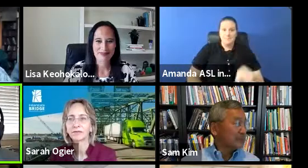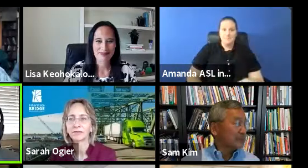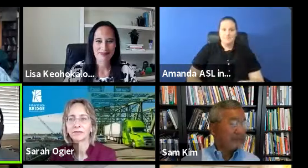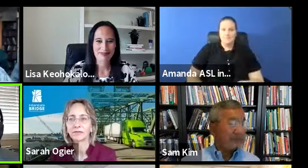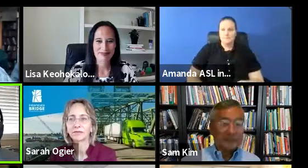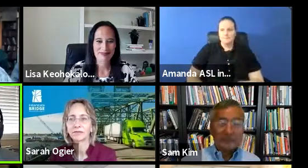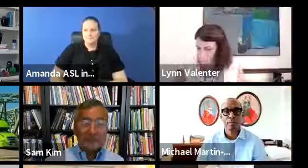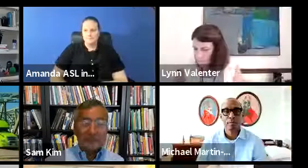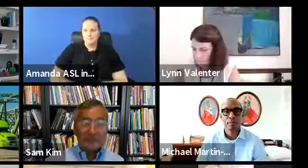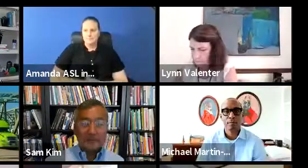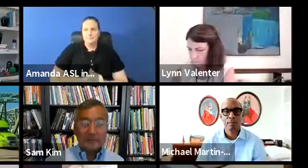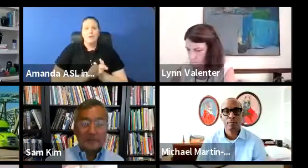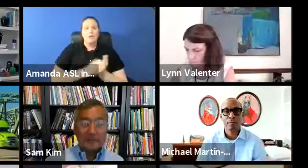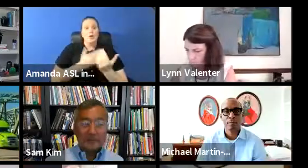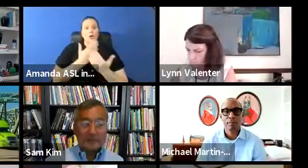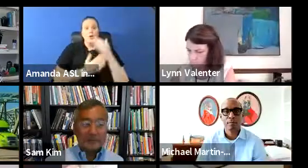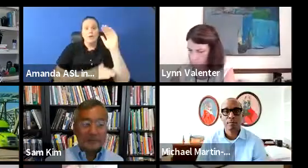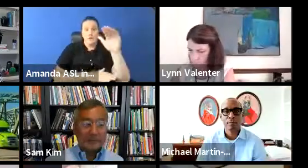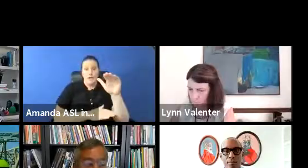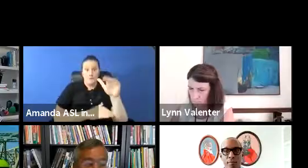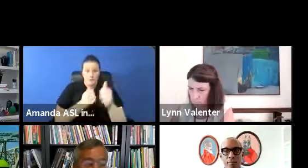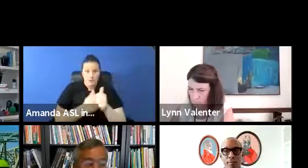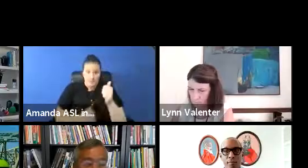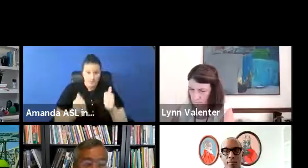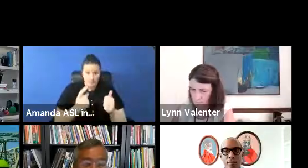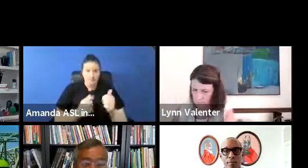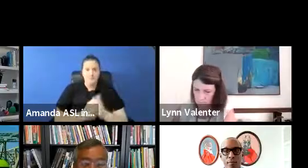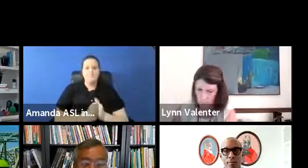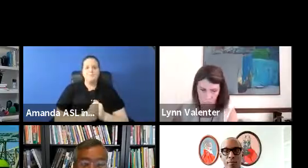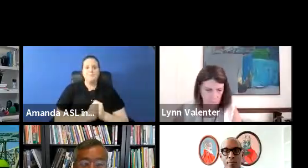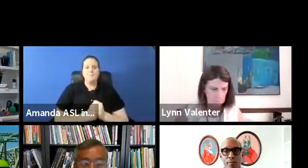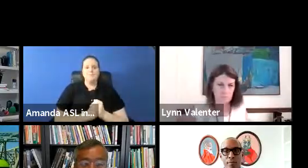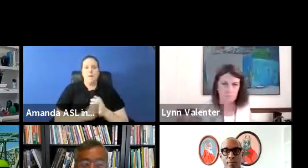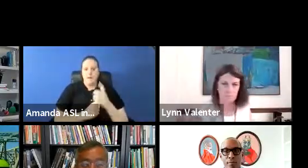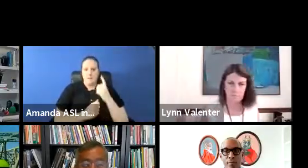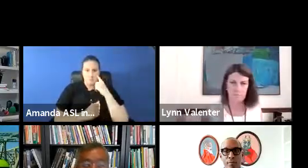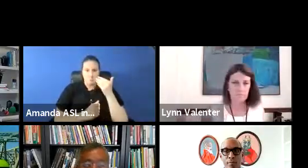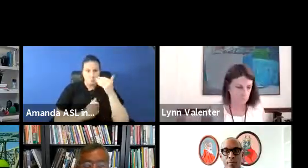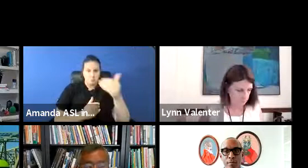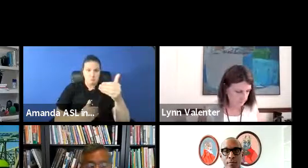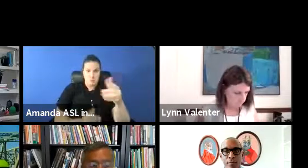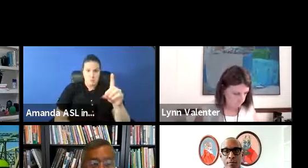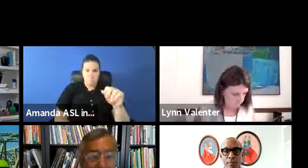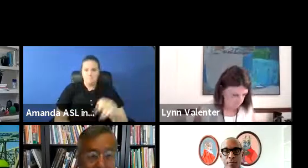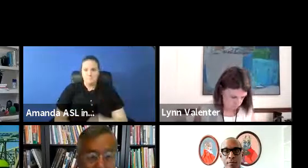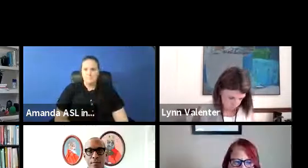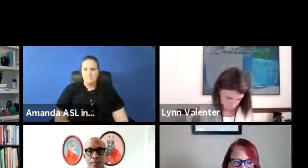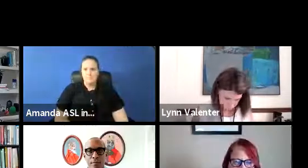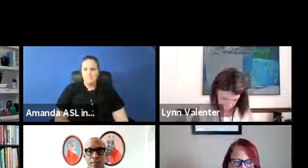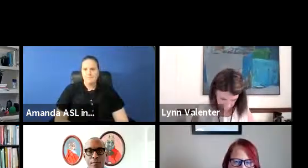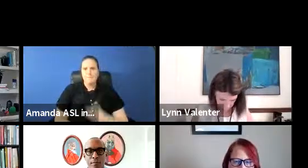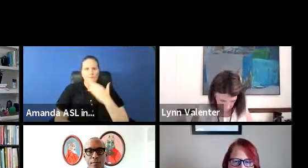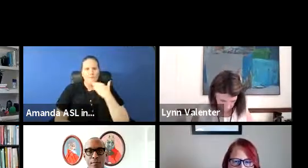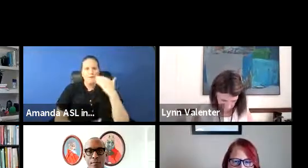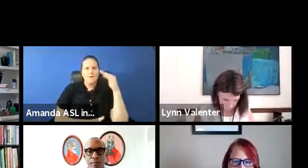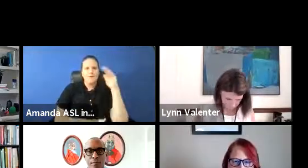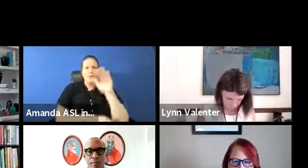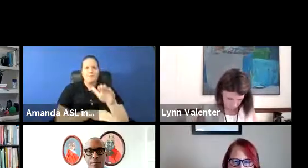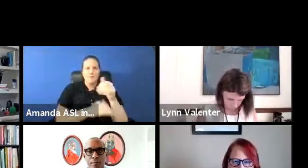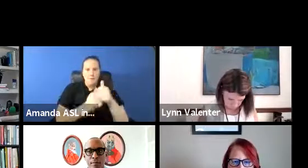Great. Well, good afternoon, everyone. Okay. Good. Ed, I think it's all you, my friend. Thank you. Good afternoon,